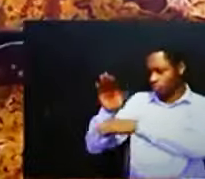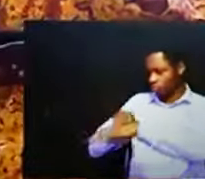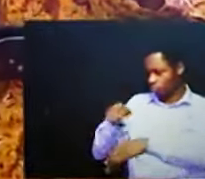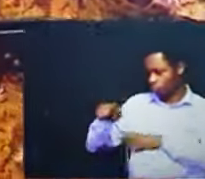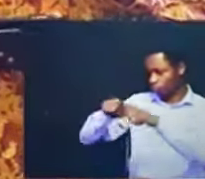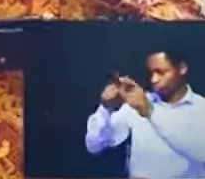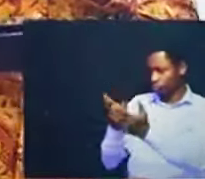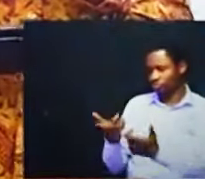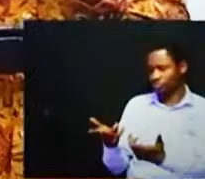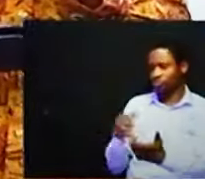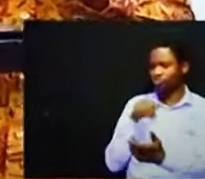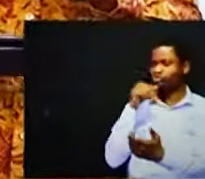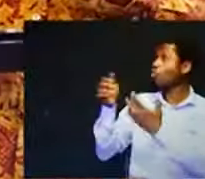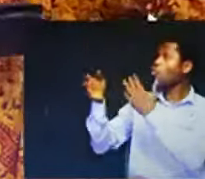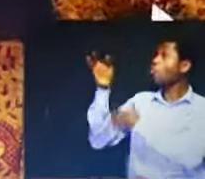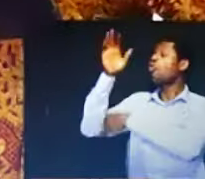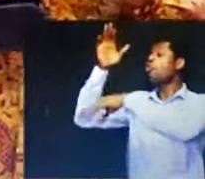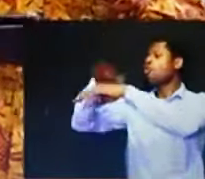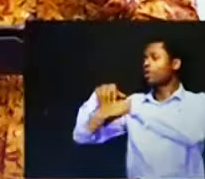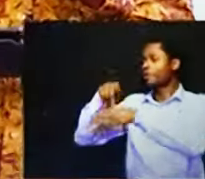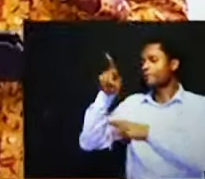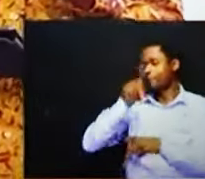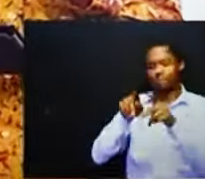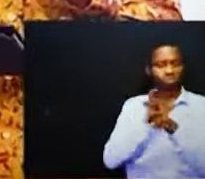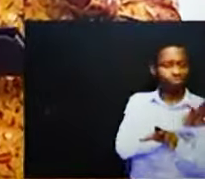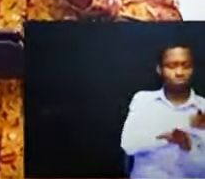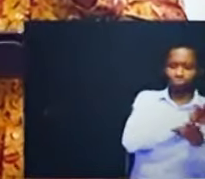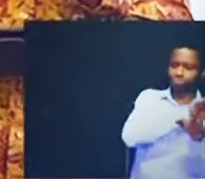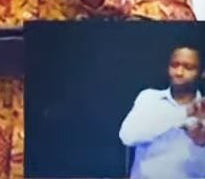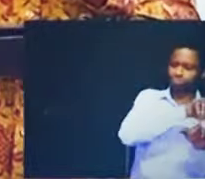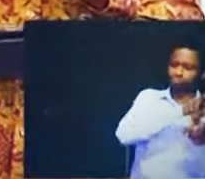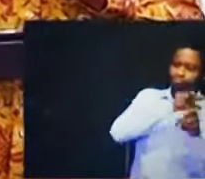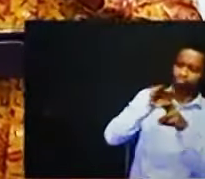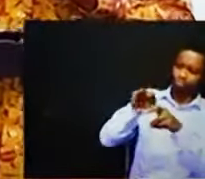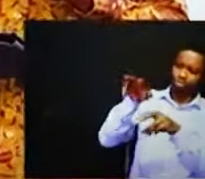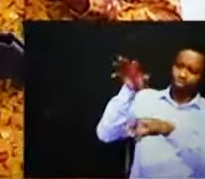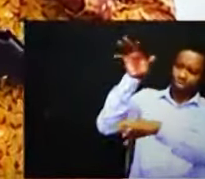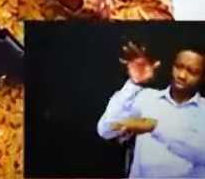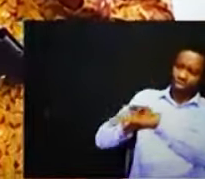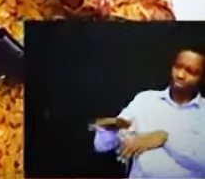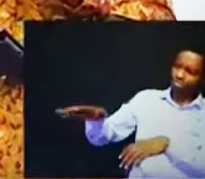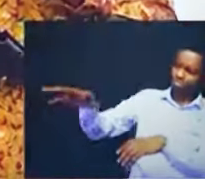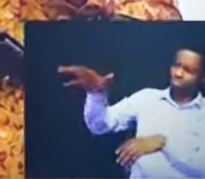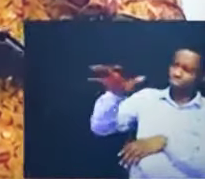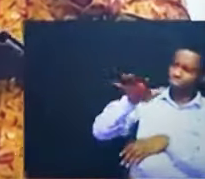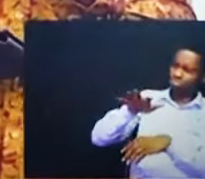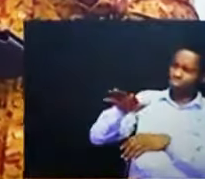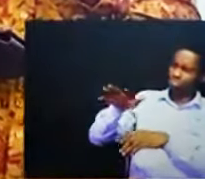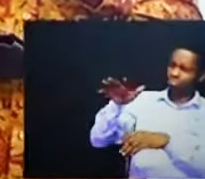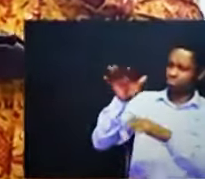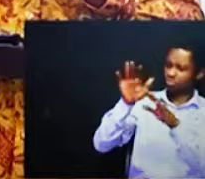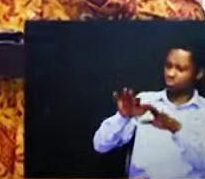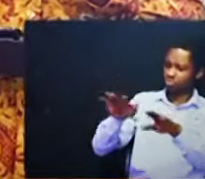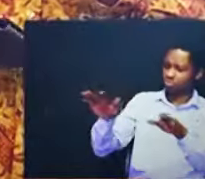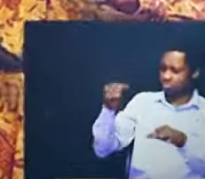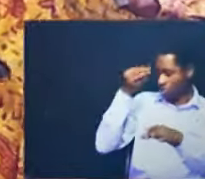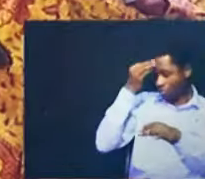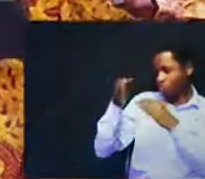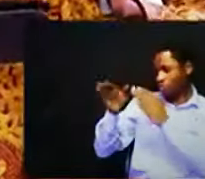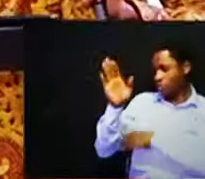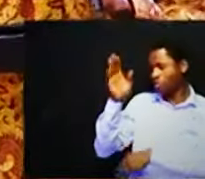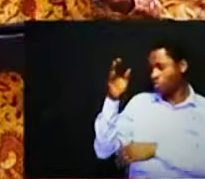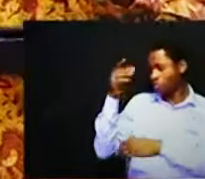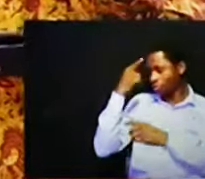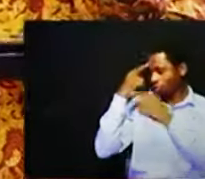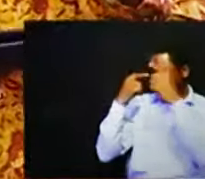be friend. Not God will call them. Anyo onyankopon na be friend won sa. So people will call you, or people will call them children of God. Ti nipa